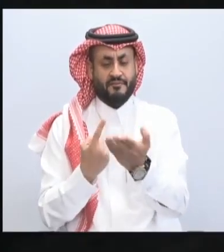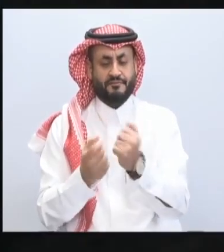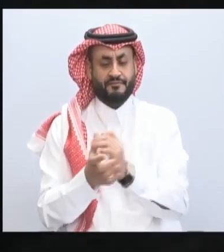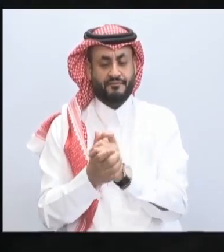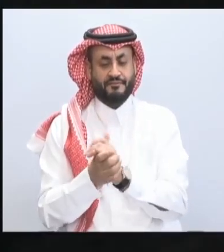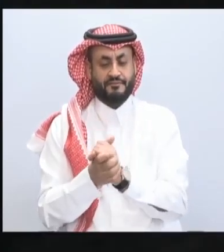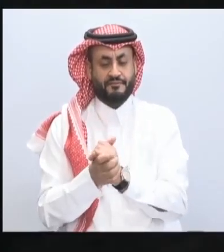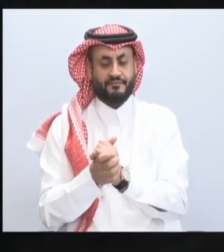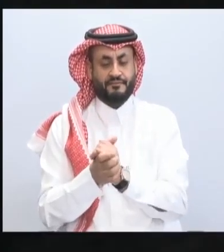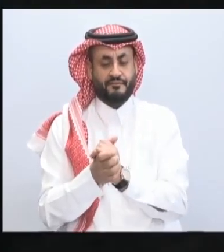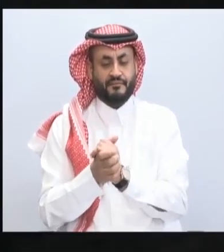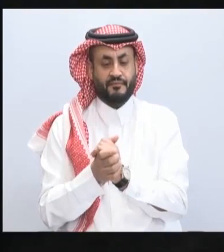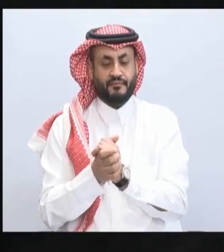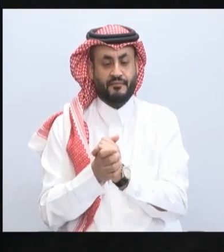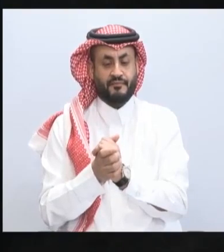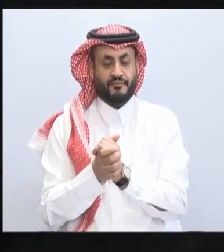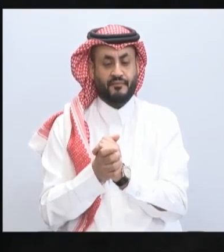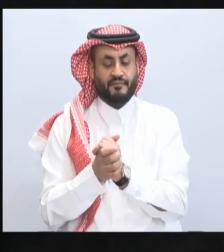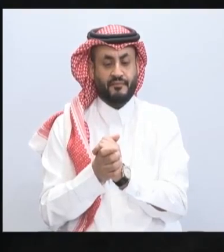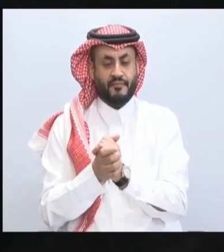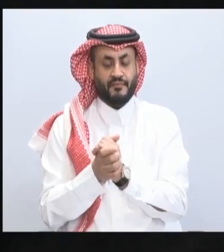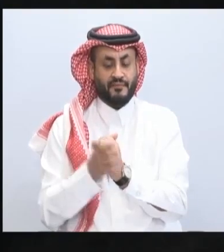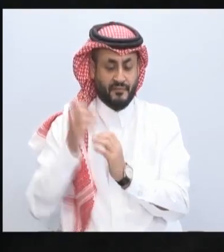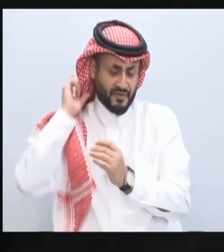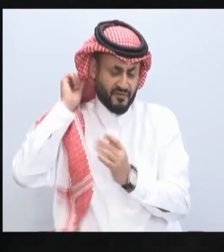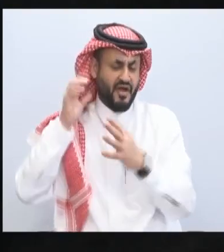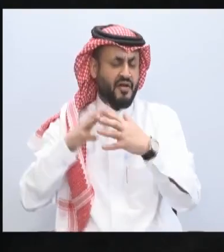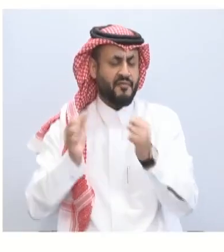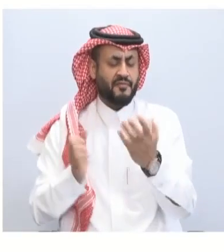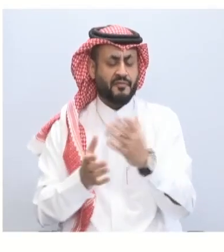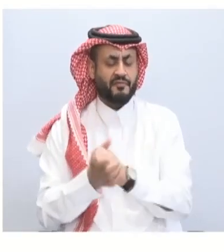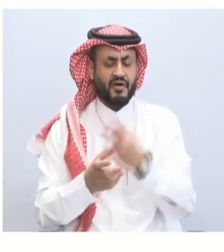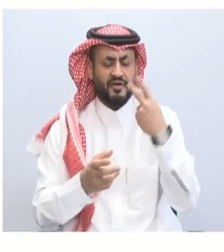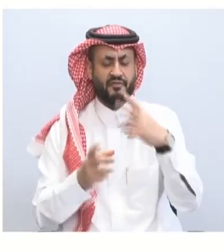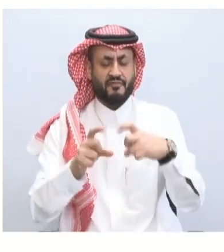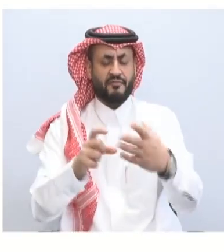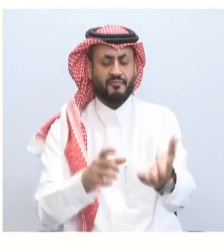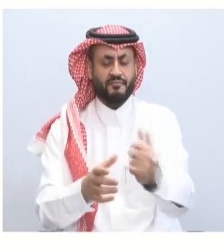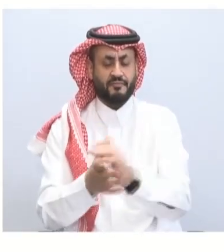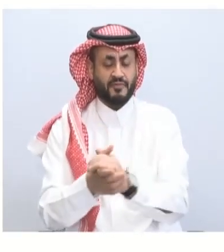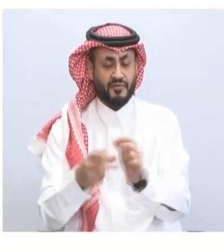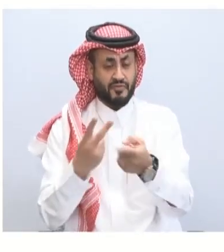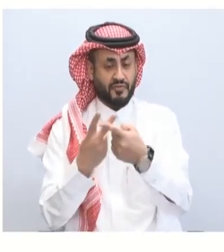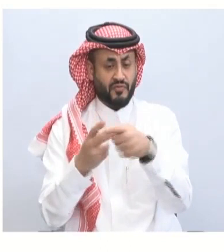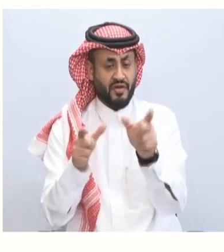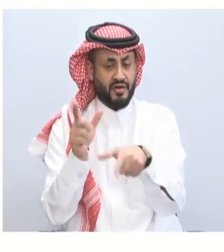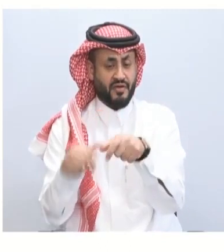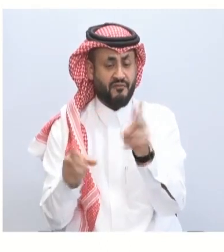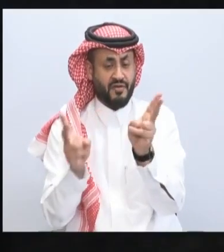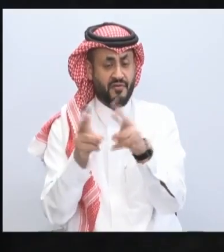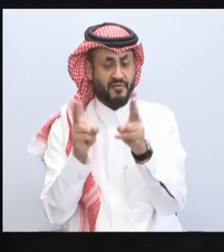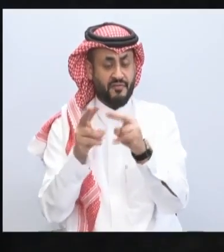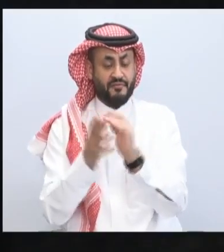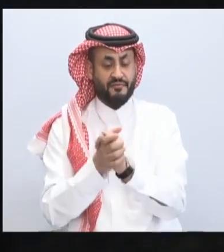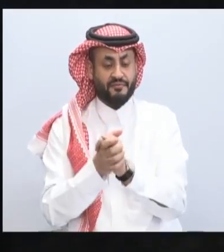word interlocutors. Now what does this word mean? I'm going to give you just a hint from here. Now you can see two people, they are talking to each